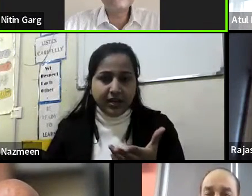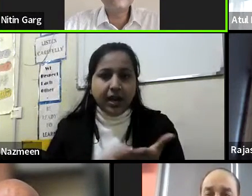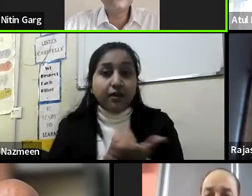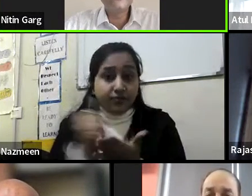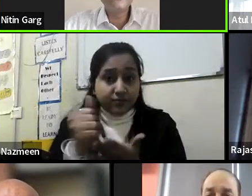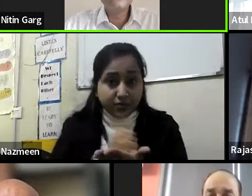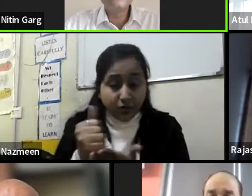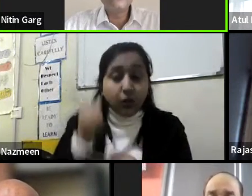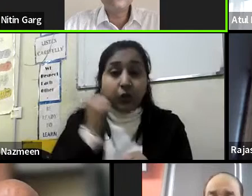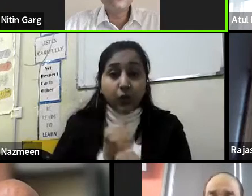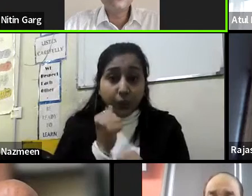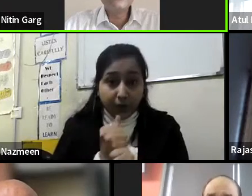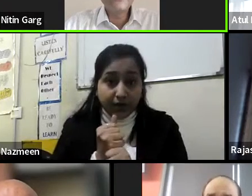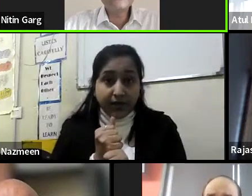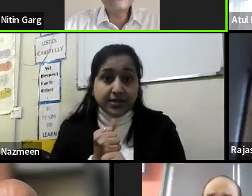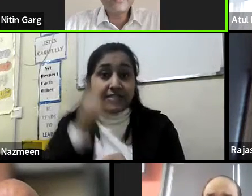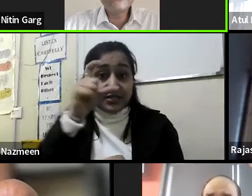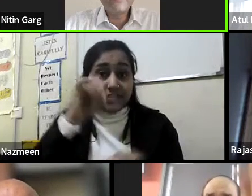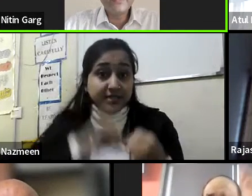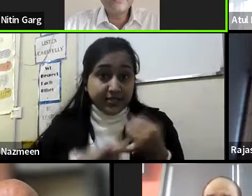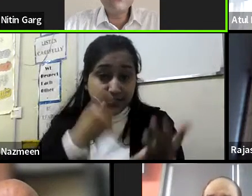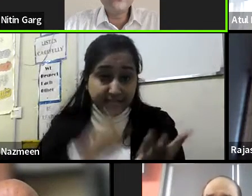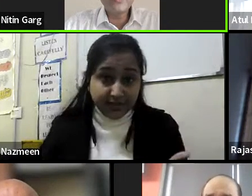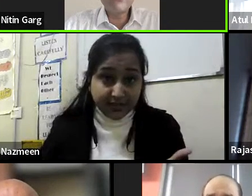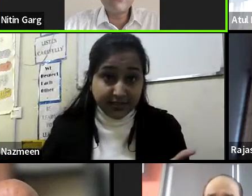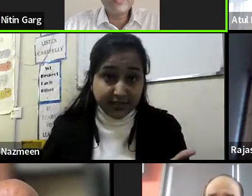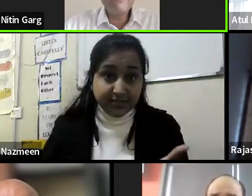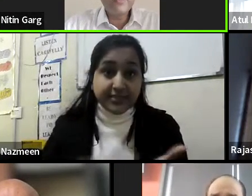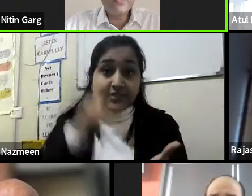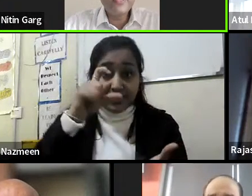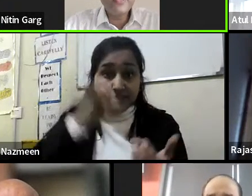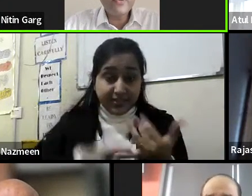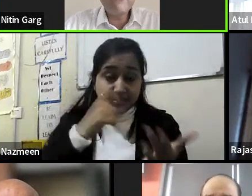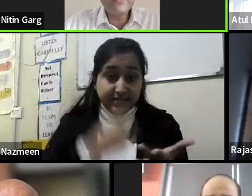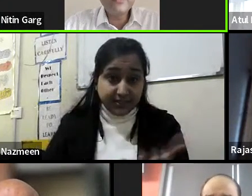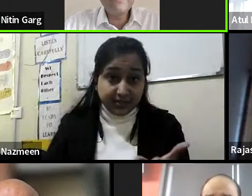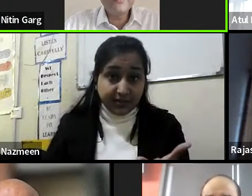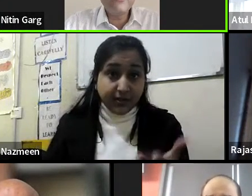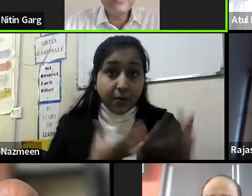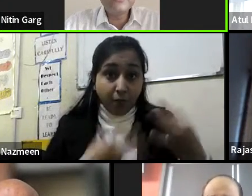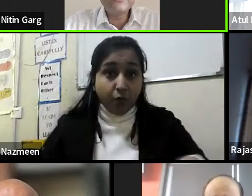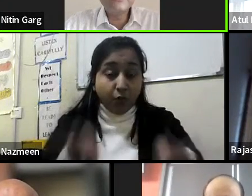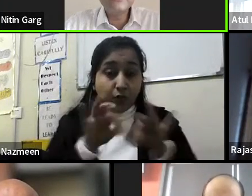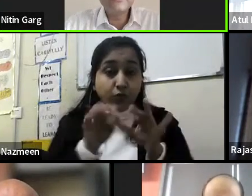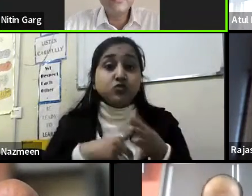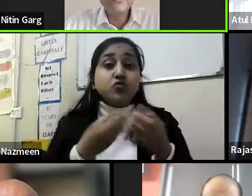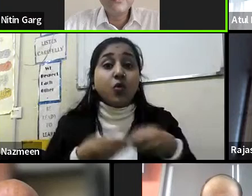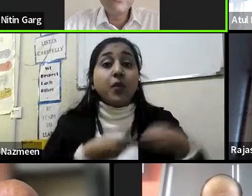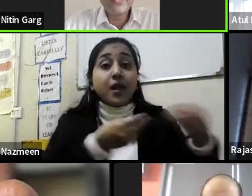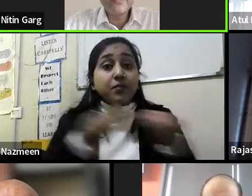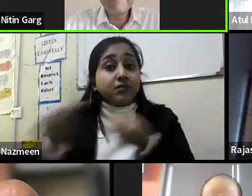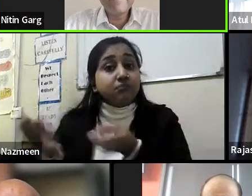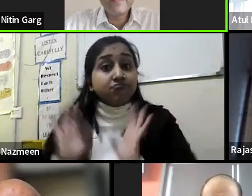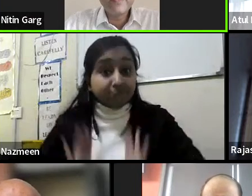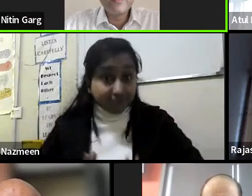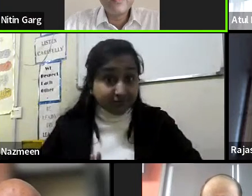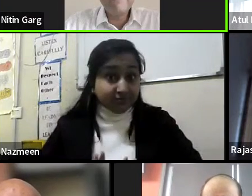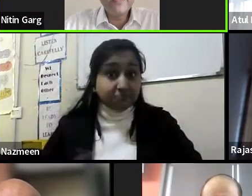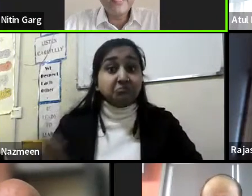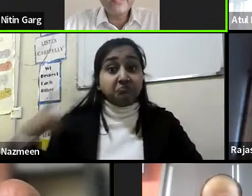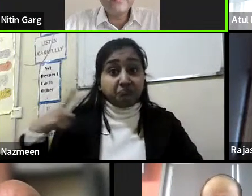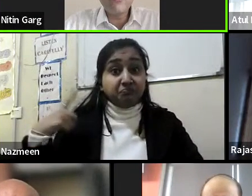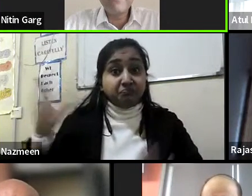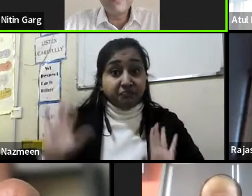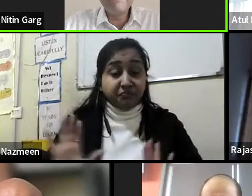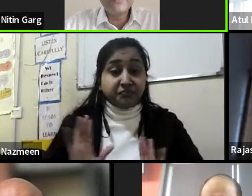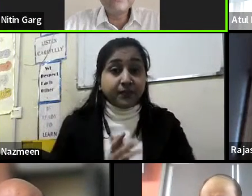corporates. So CSR has played a crucial role in empowering the PWDs. Today,